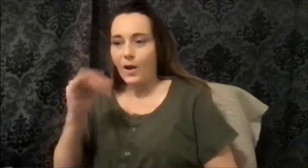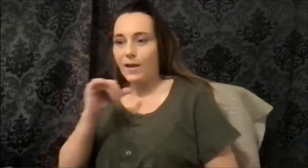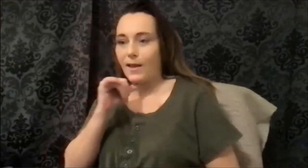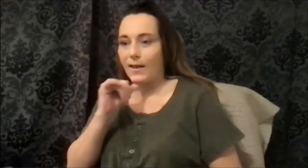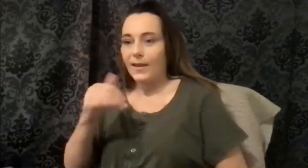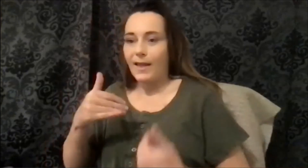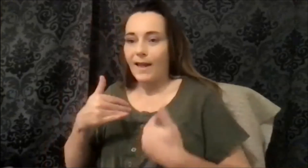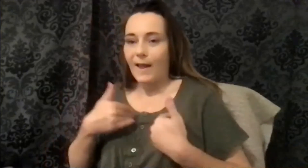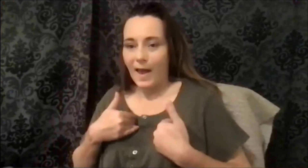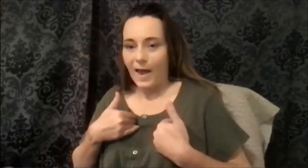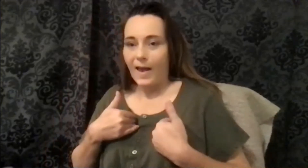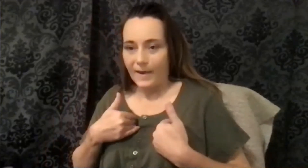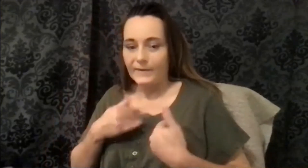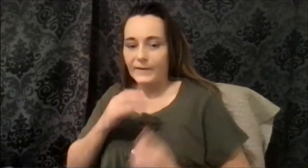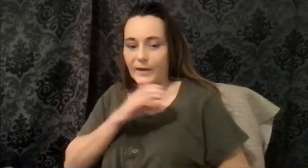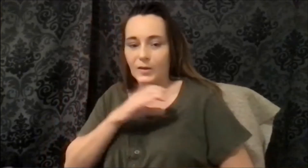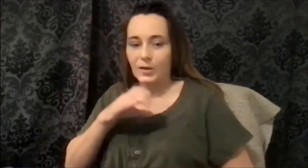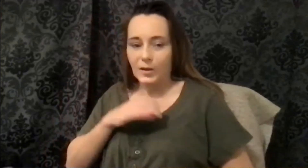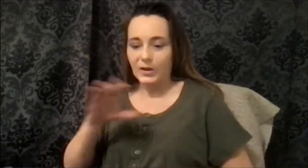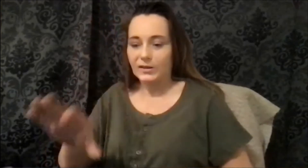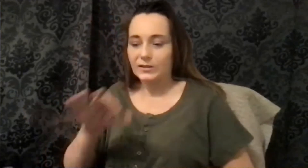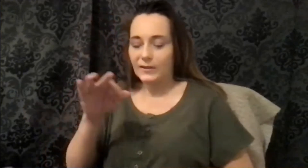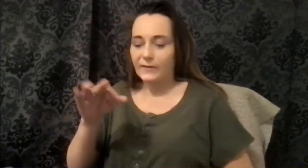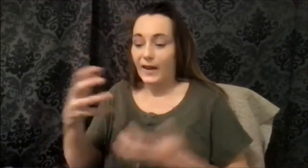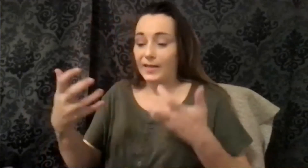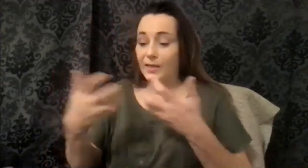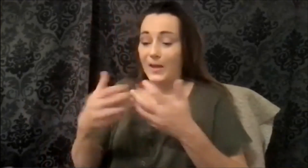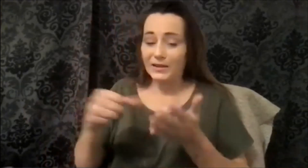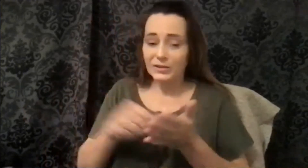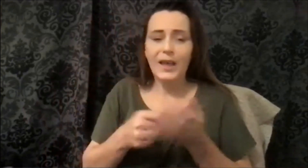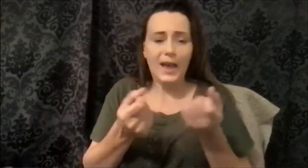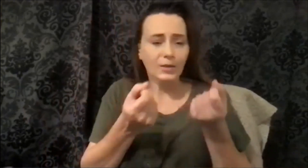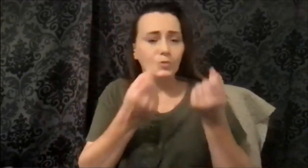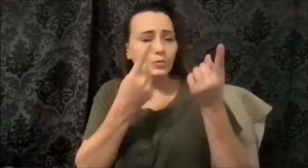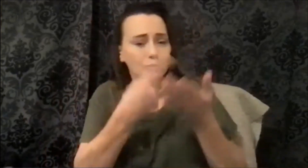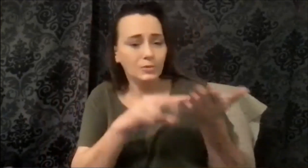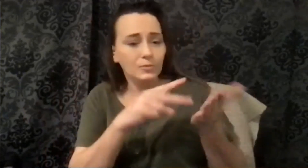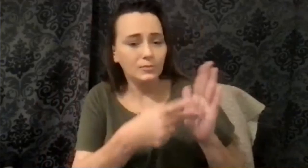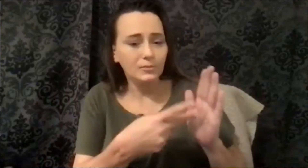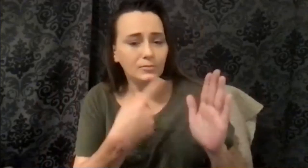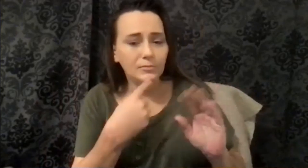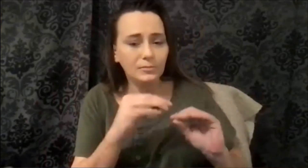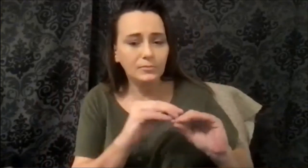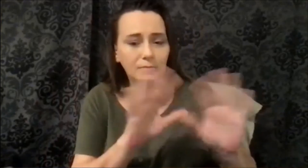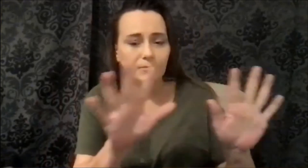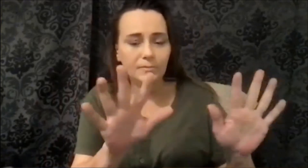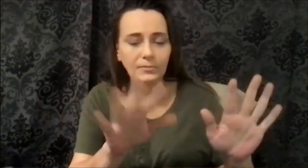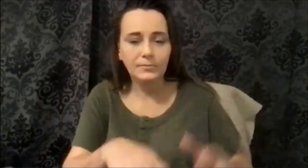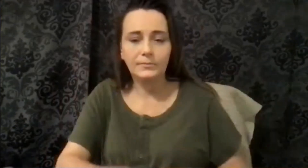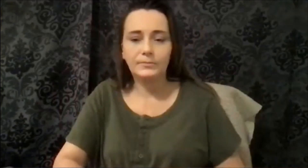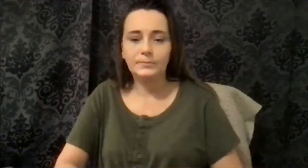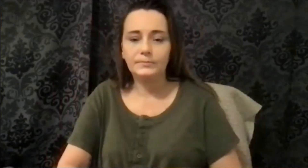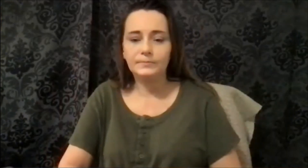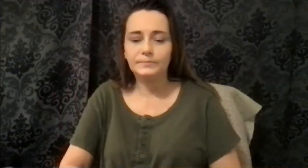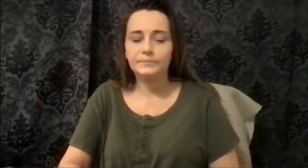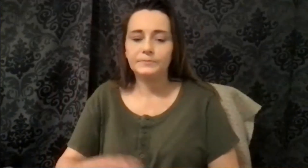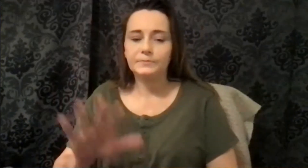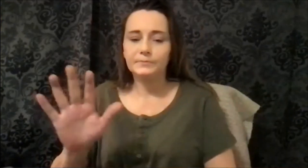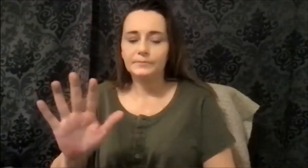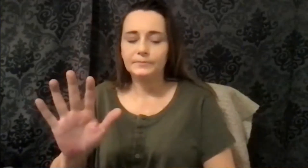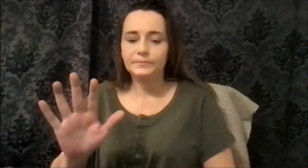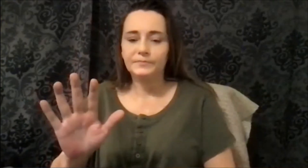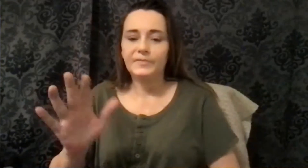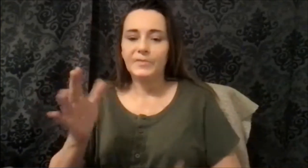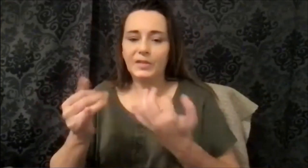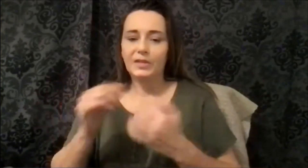to match their translation? I understand exactly what you're saying. I understood. Excuse me, Luana. I think now the